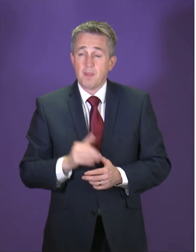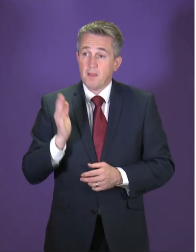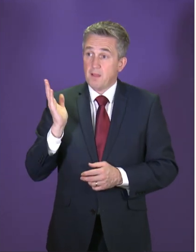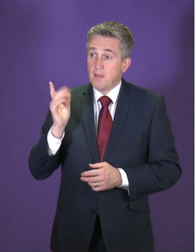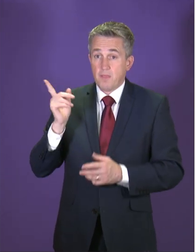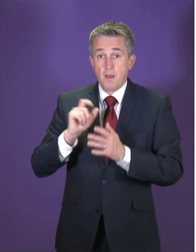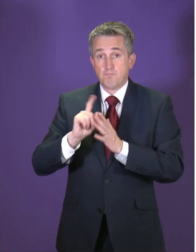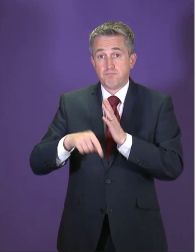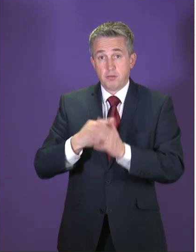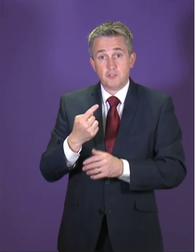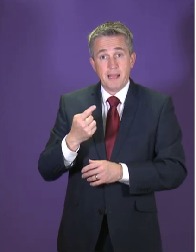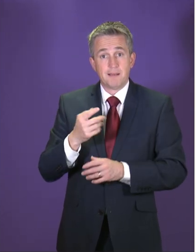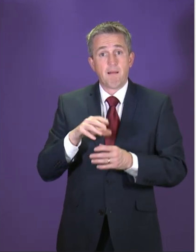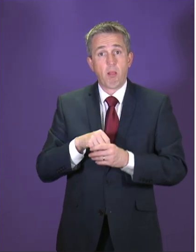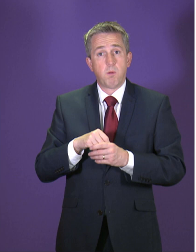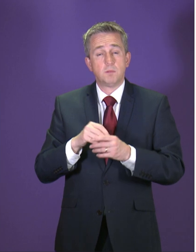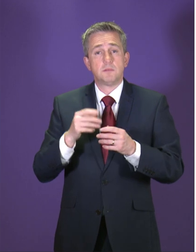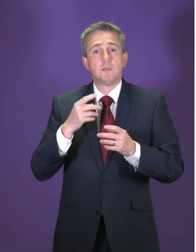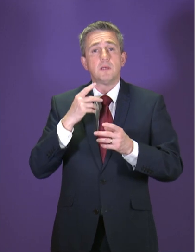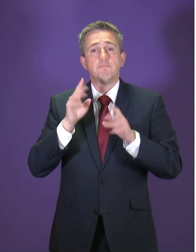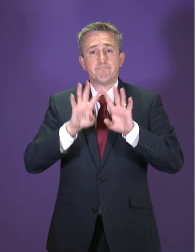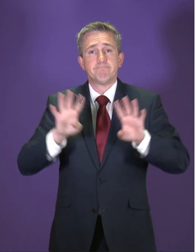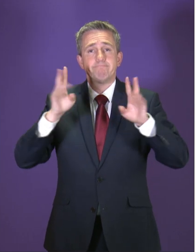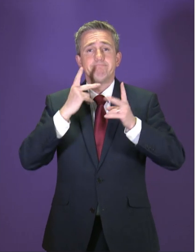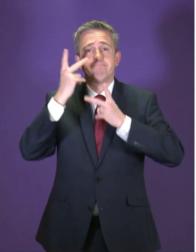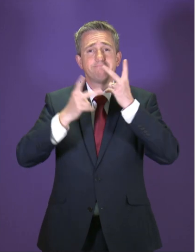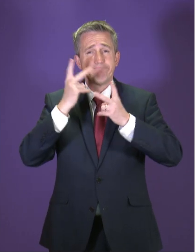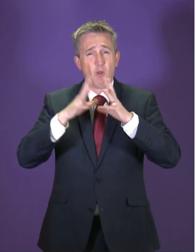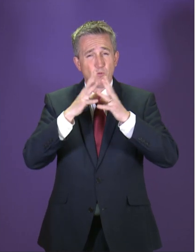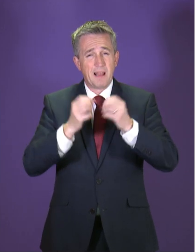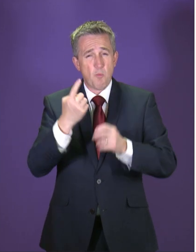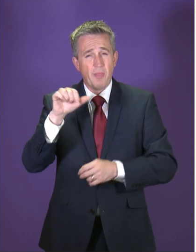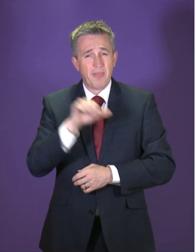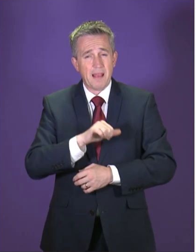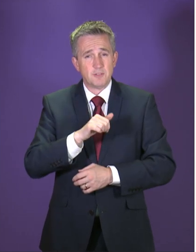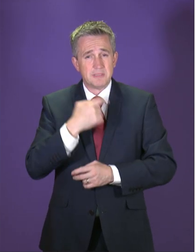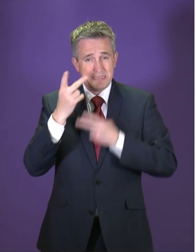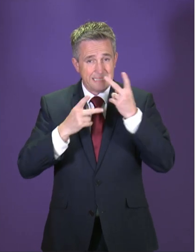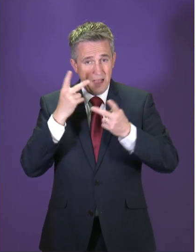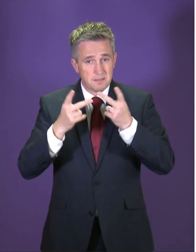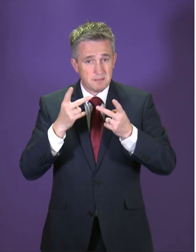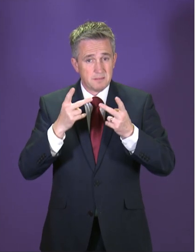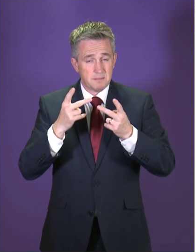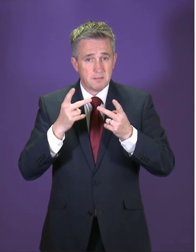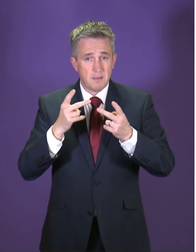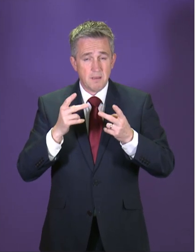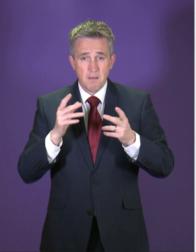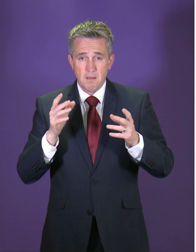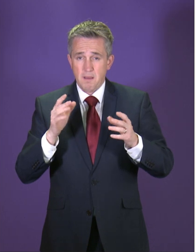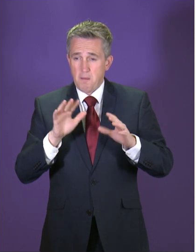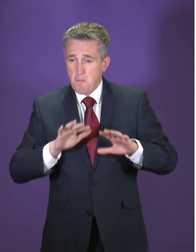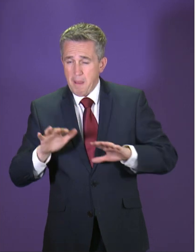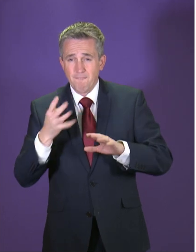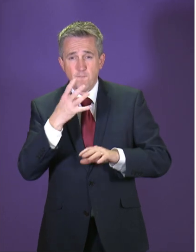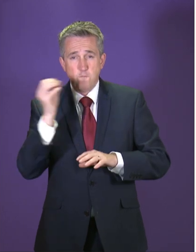is a huge choral work with 1,000 singers made up of almost 40 choirs from